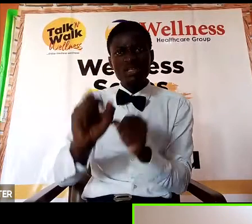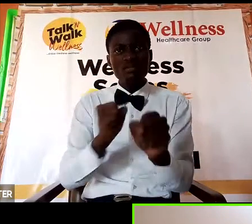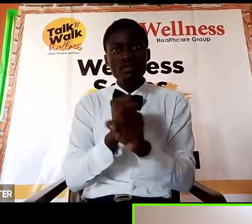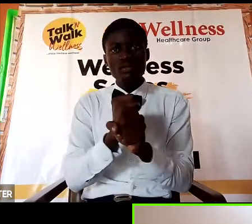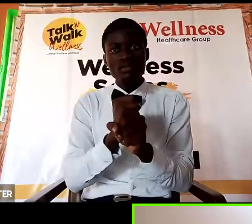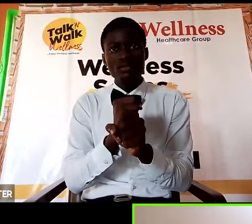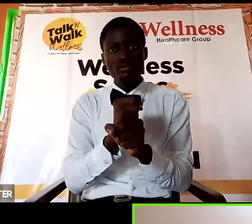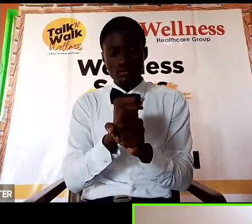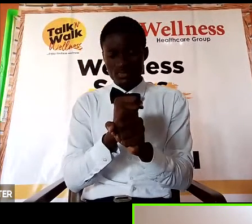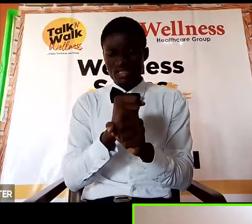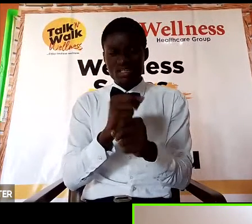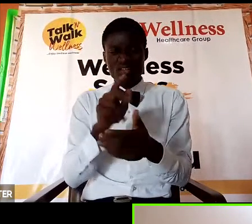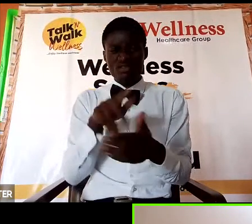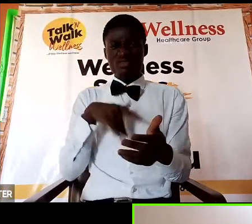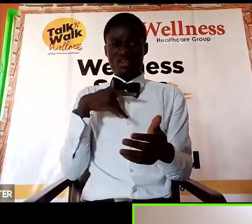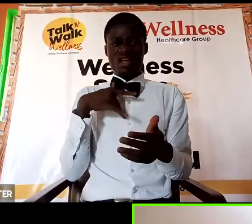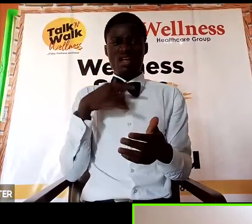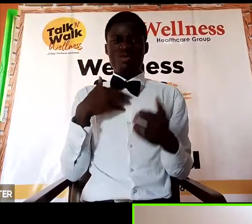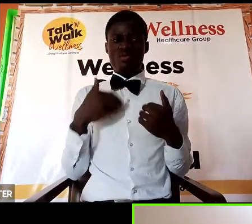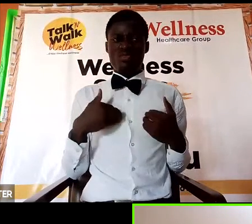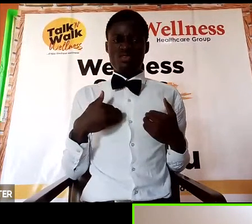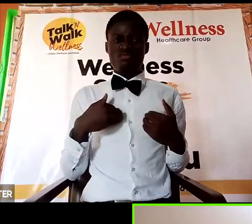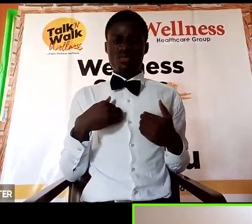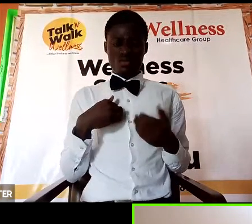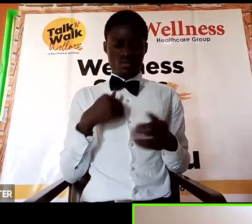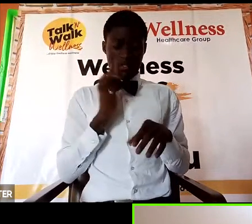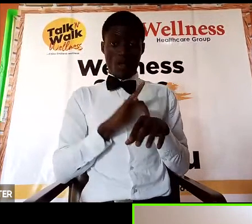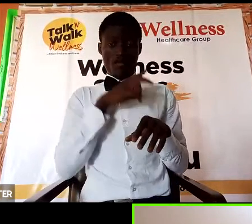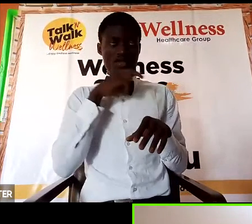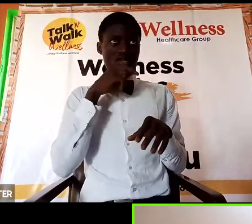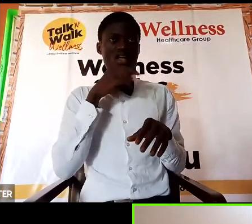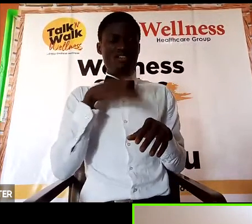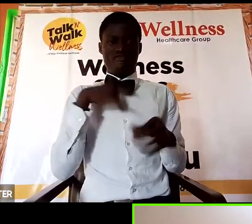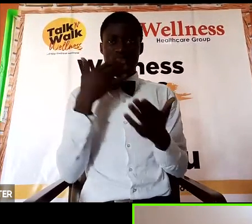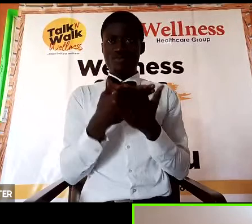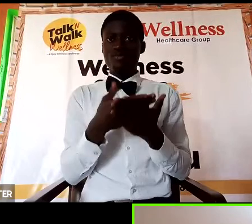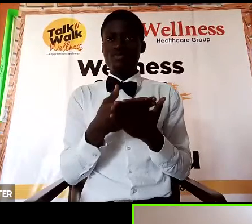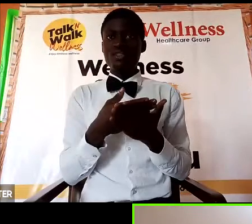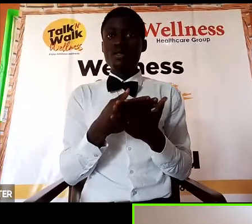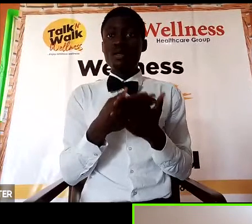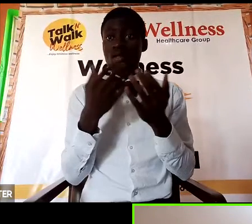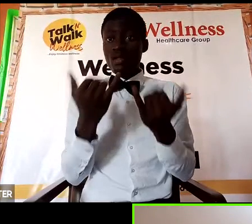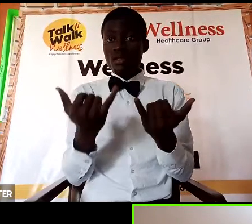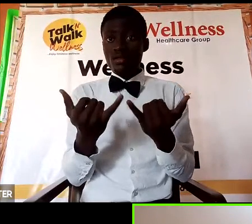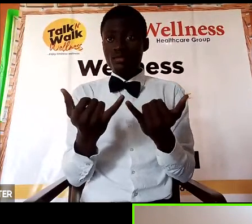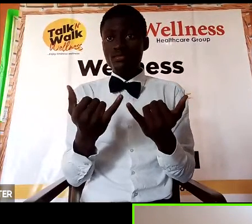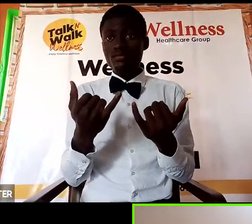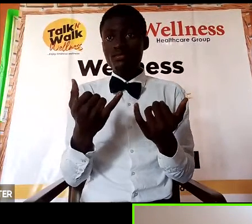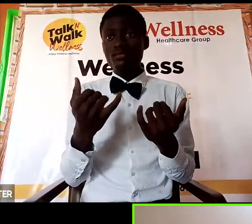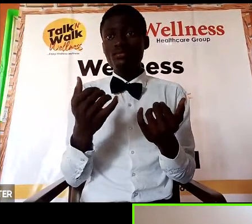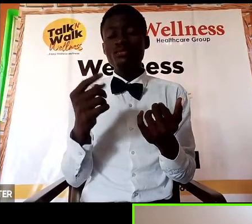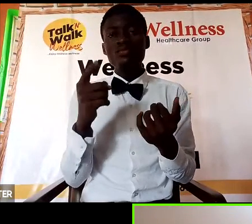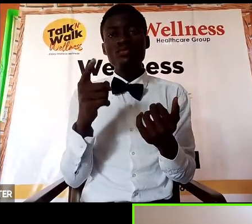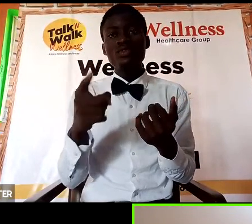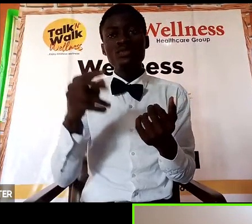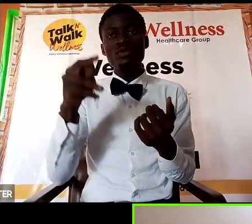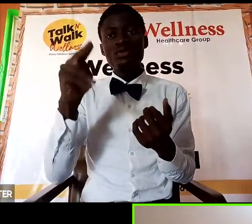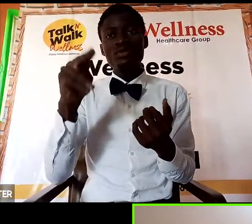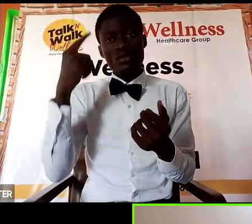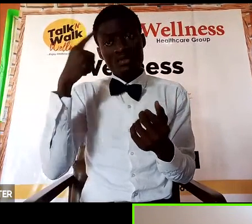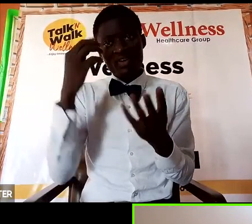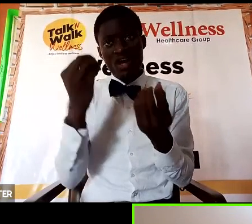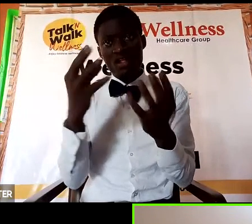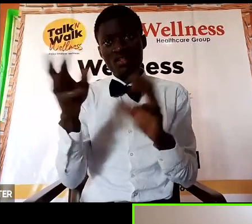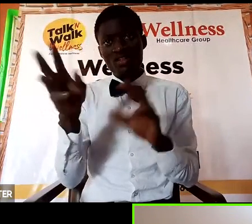I touch it. Now, because you need to, for a lot of people, in fact, for